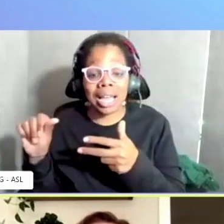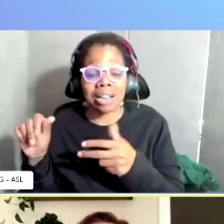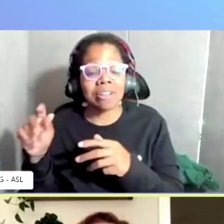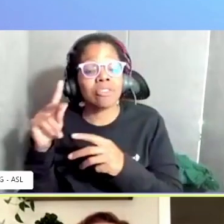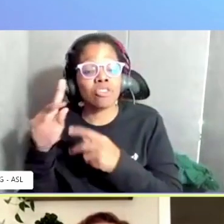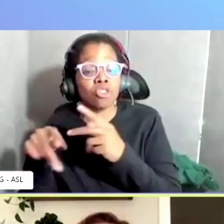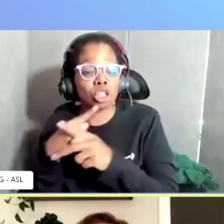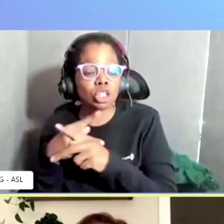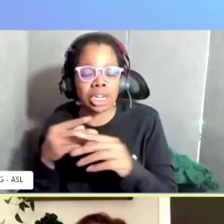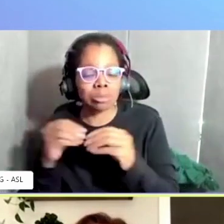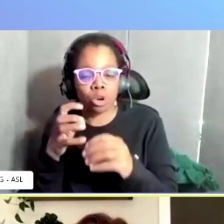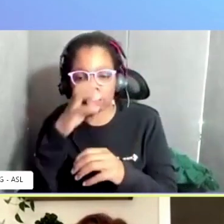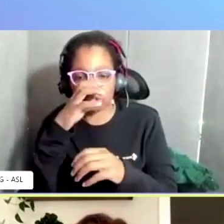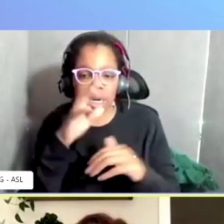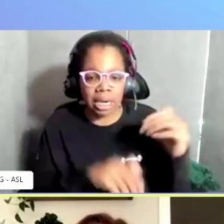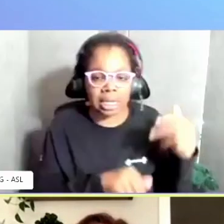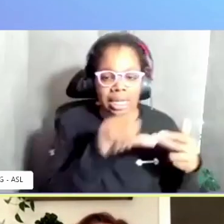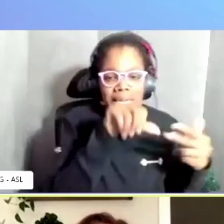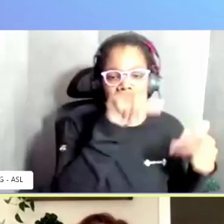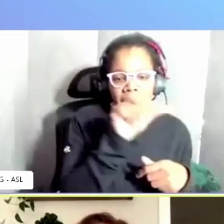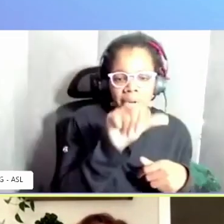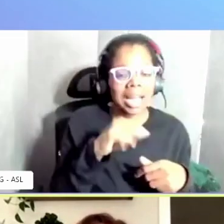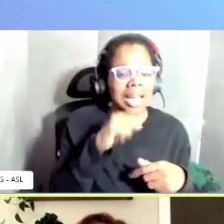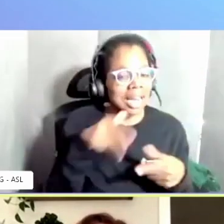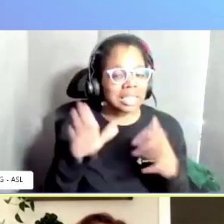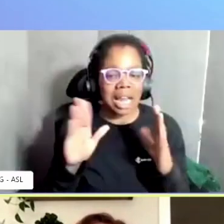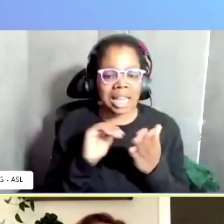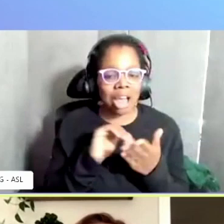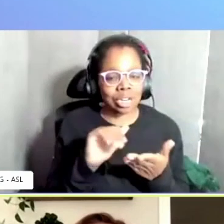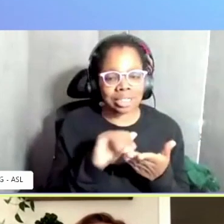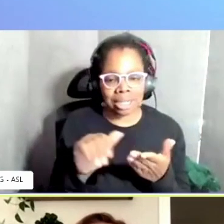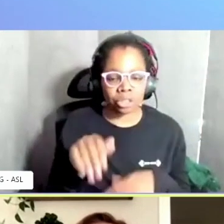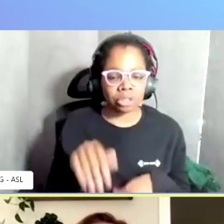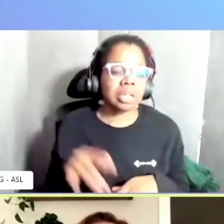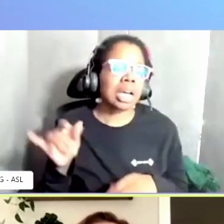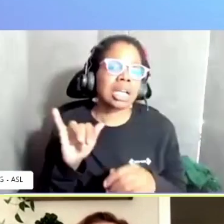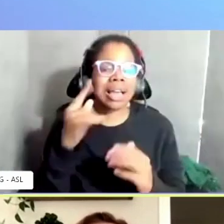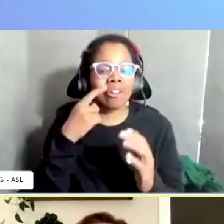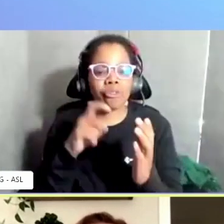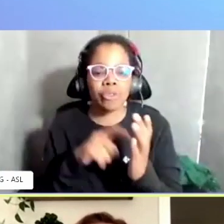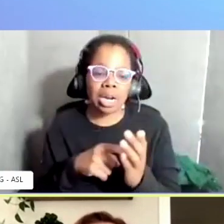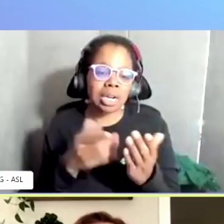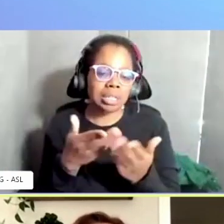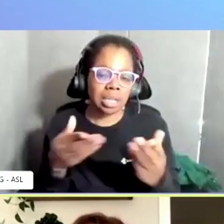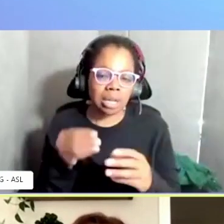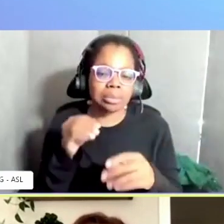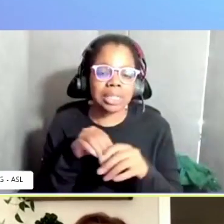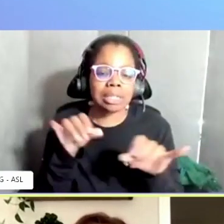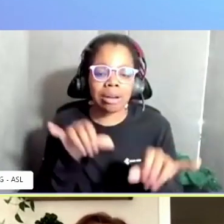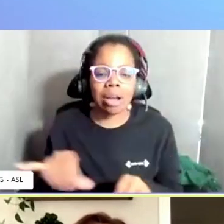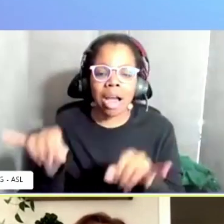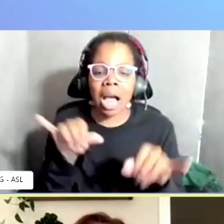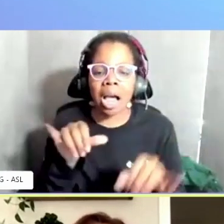in that it doesn't allow certain exceptions that the AA version does, such as recognizing objects in common